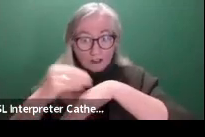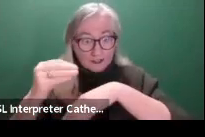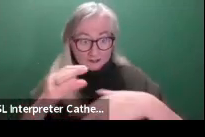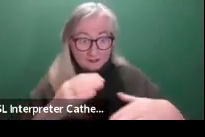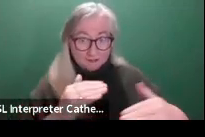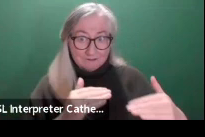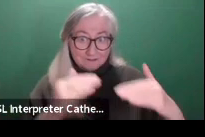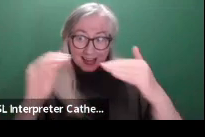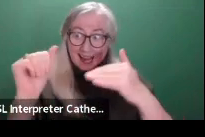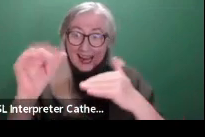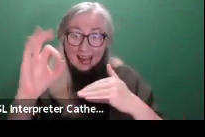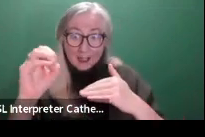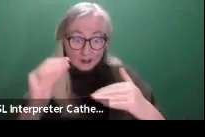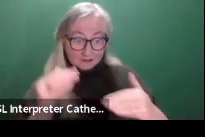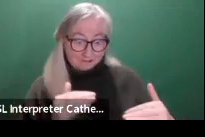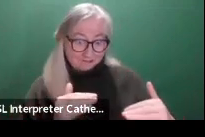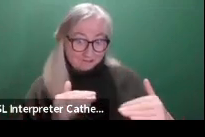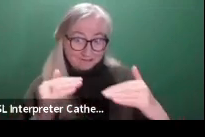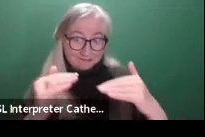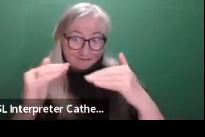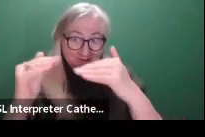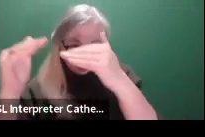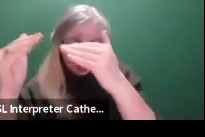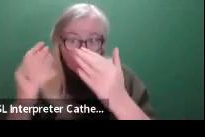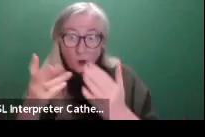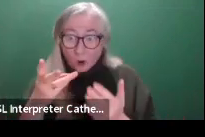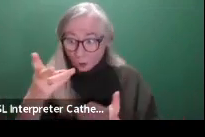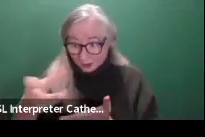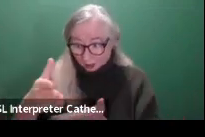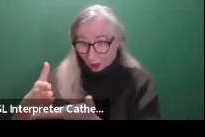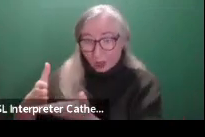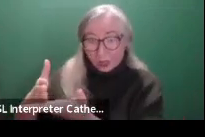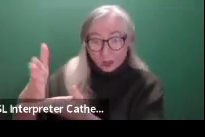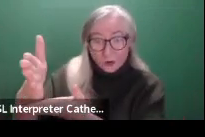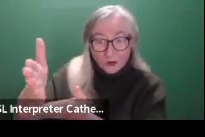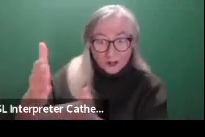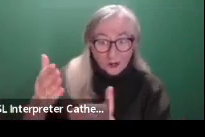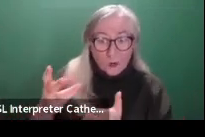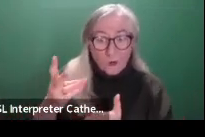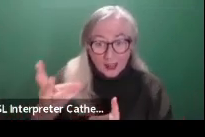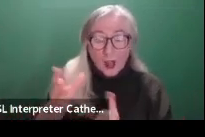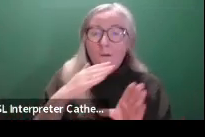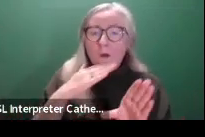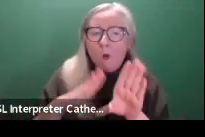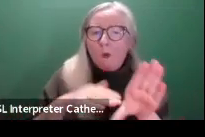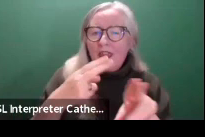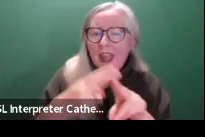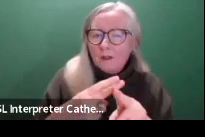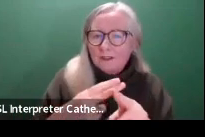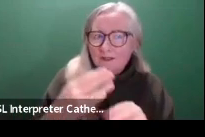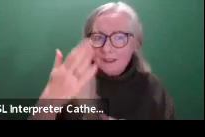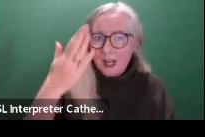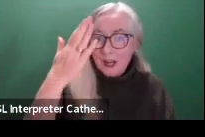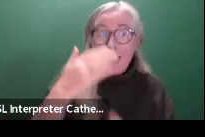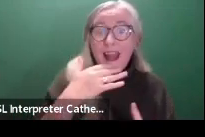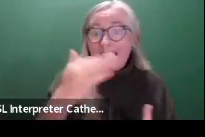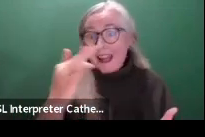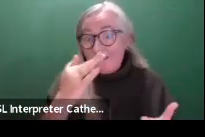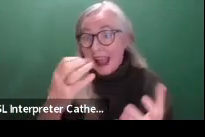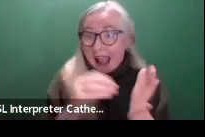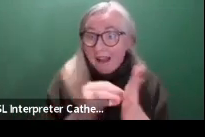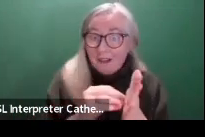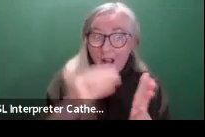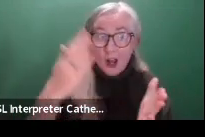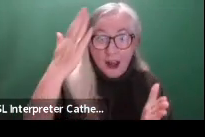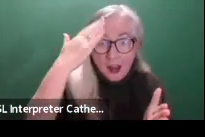age-related thing normally, then they're going to go through it. But with the right knowledge and support, then